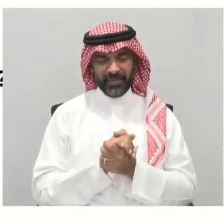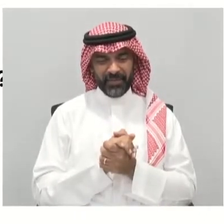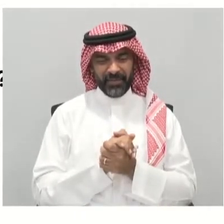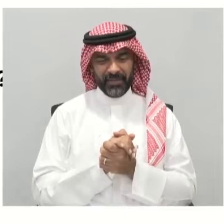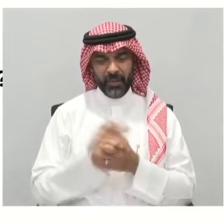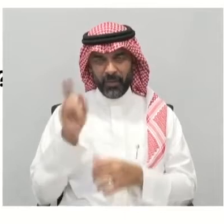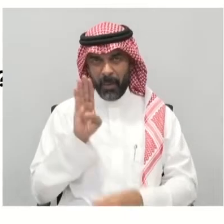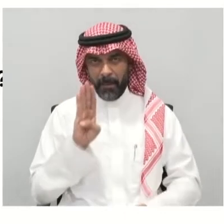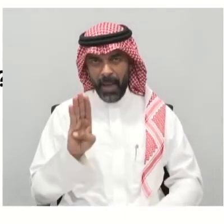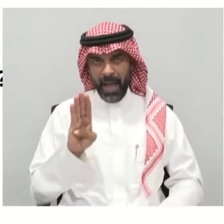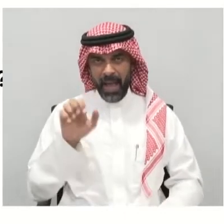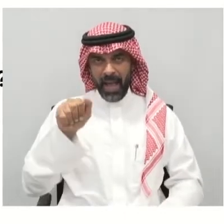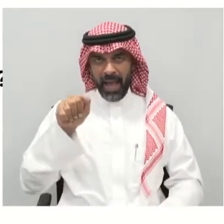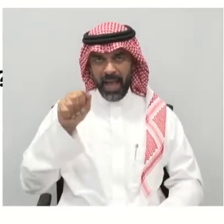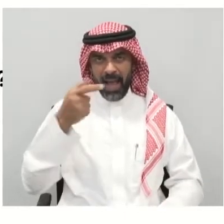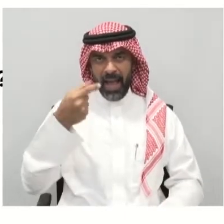for